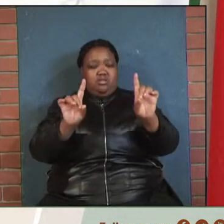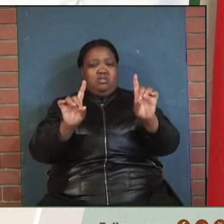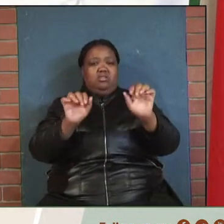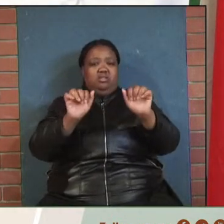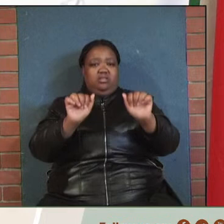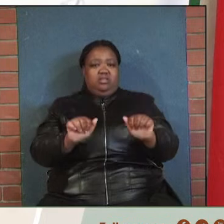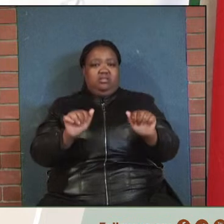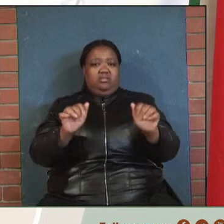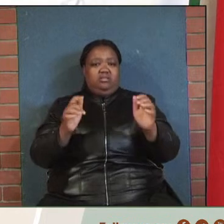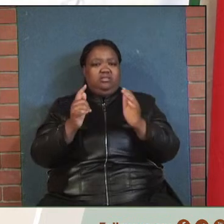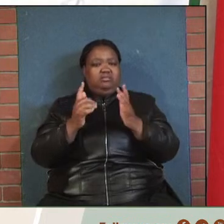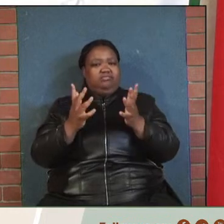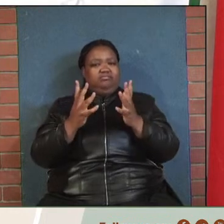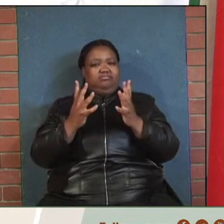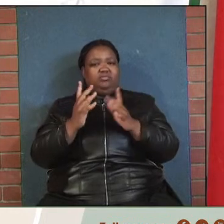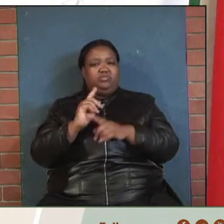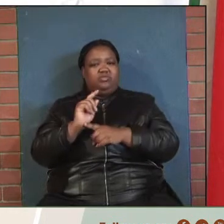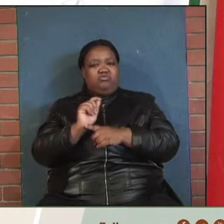registration.